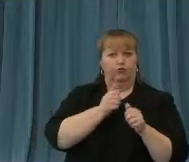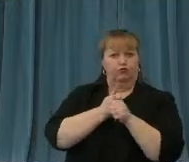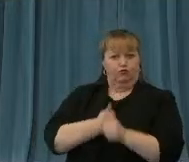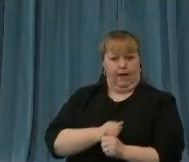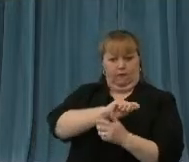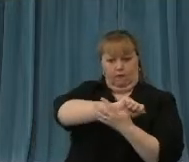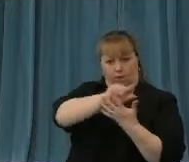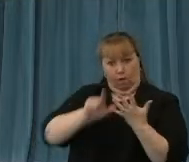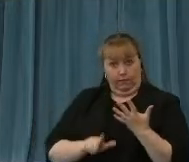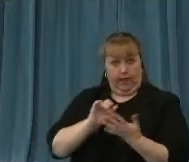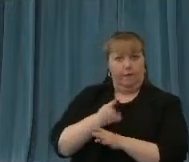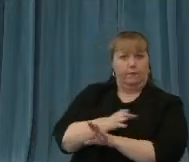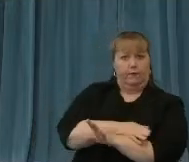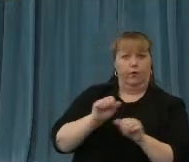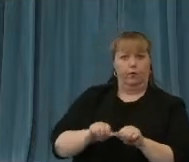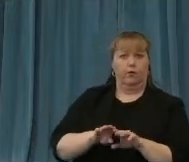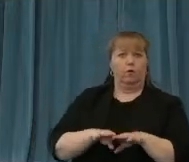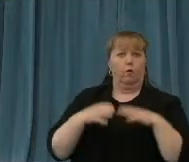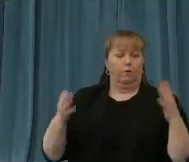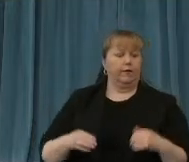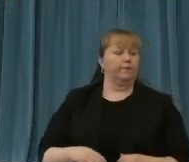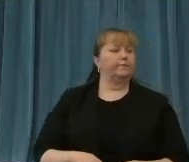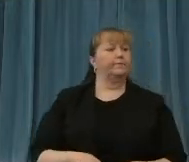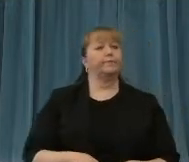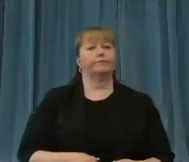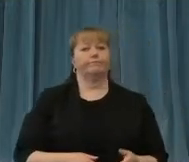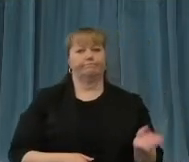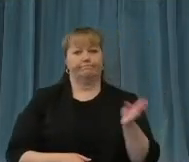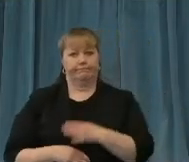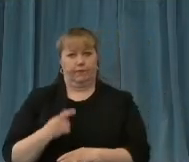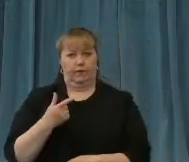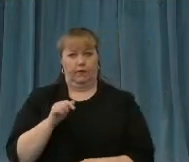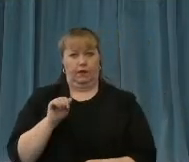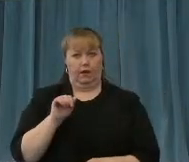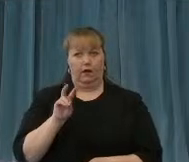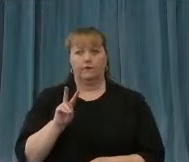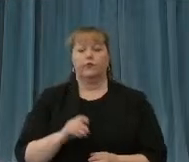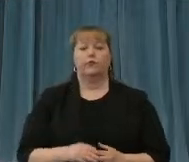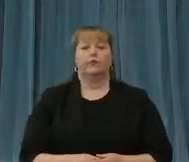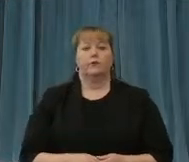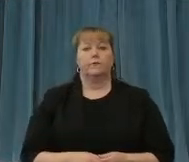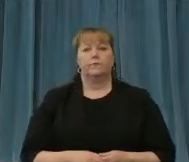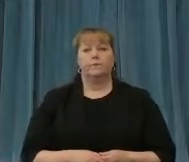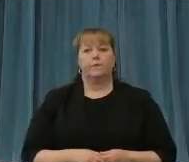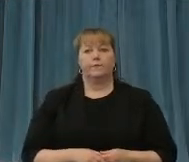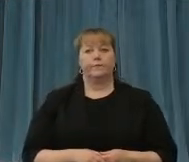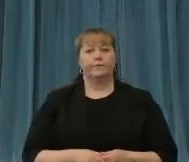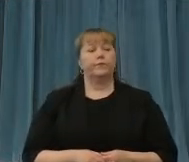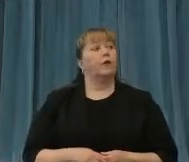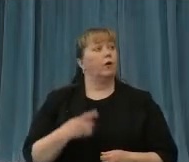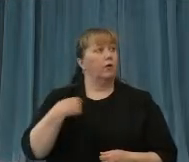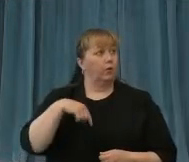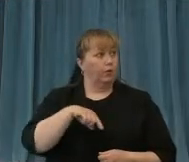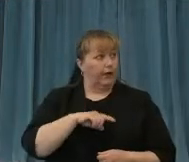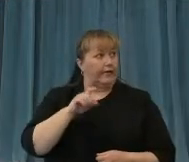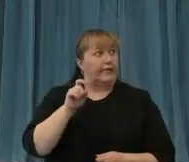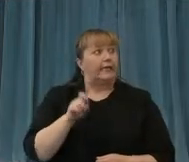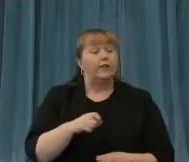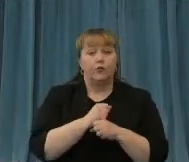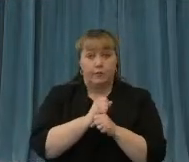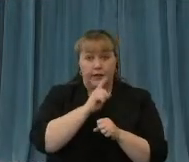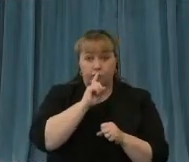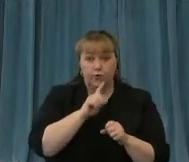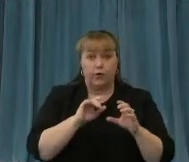must have a sustained ability to protect our vulnerable populations. That means outbreaks need to be successfully contained in a special